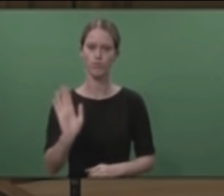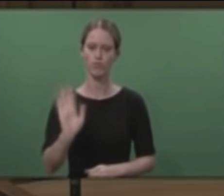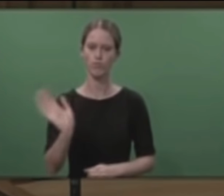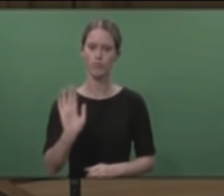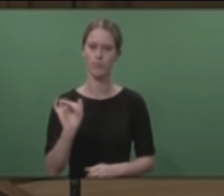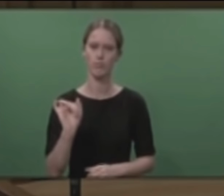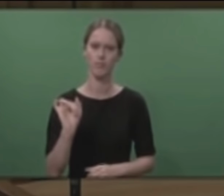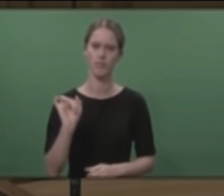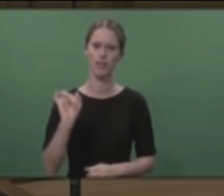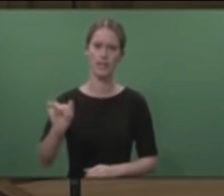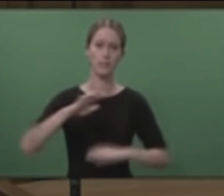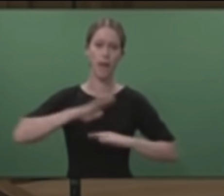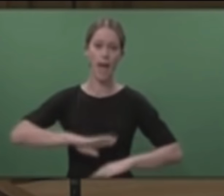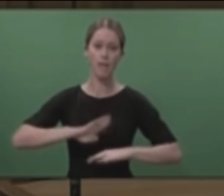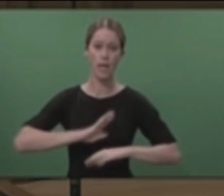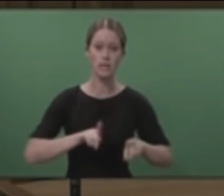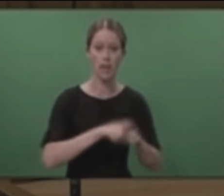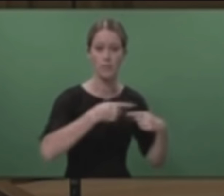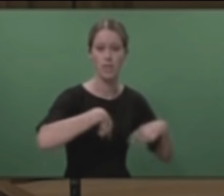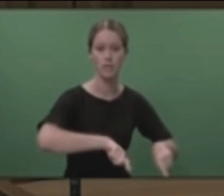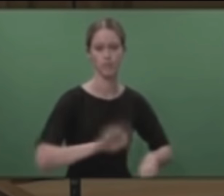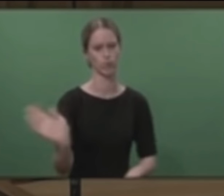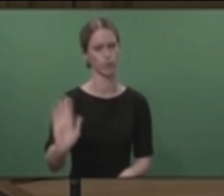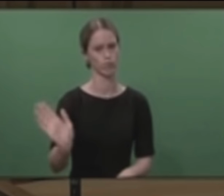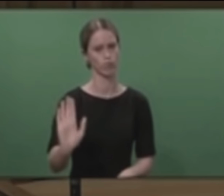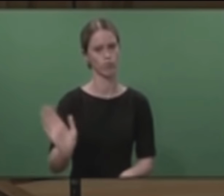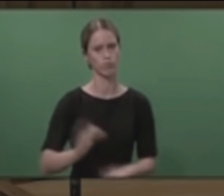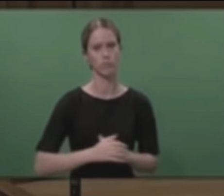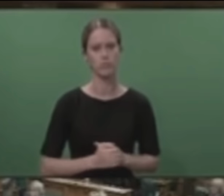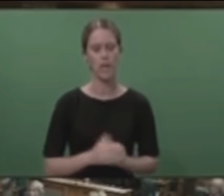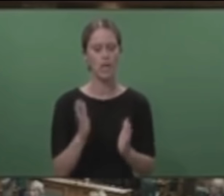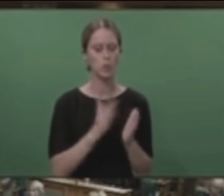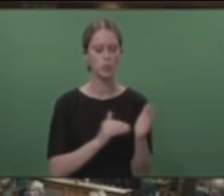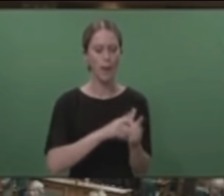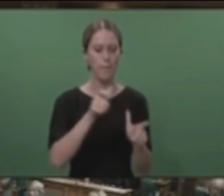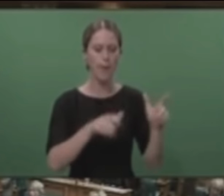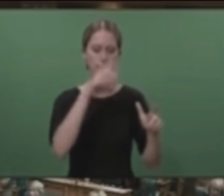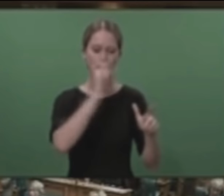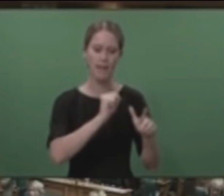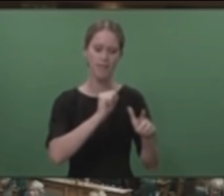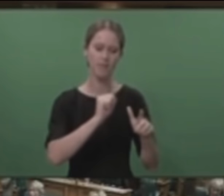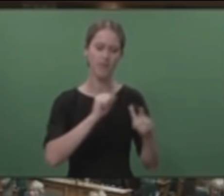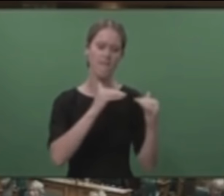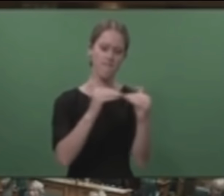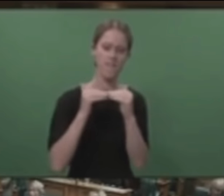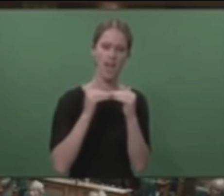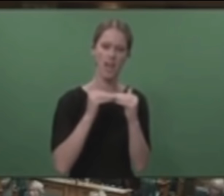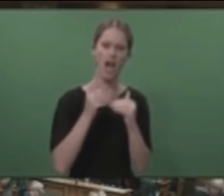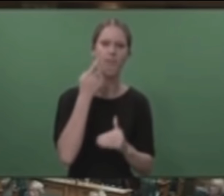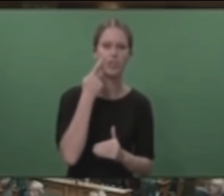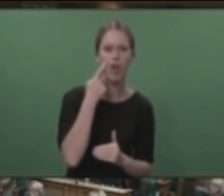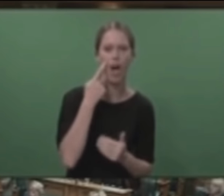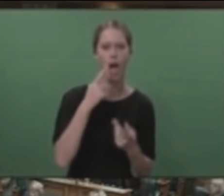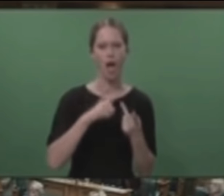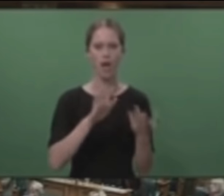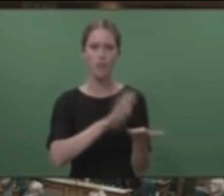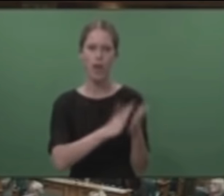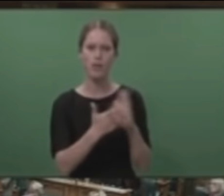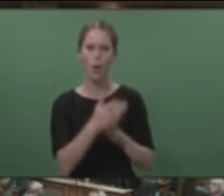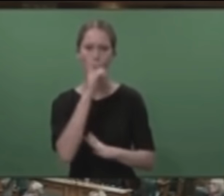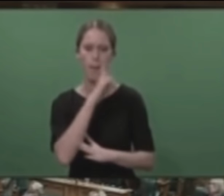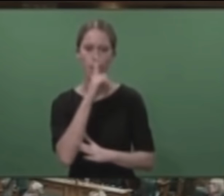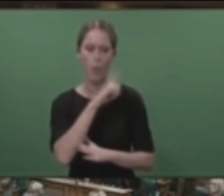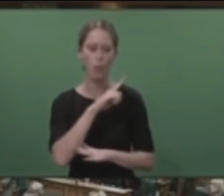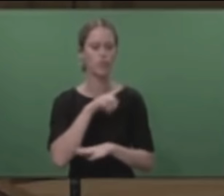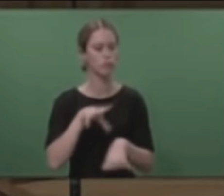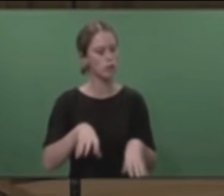ways are not our ways. Because New Zealanders believe in a fair go. We are a practical people. We're a